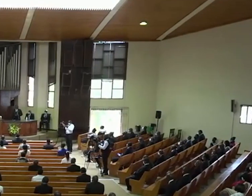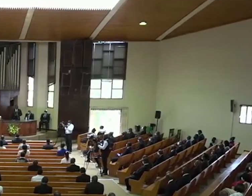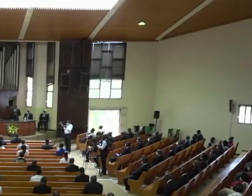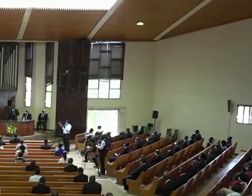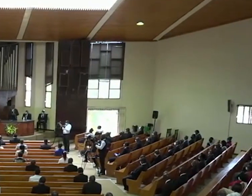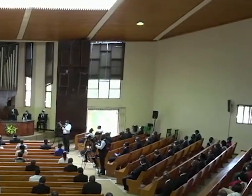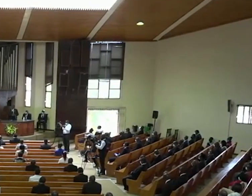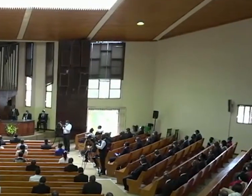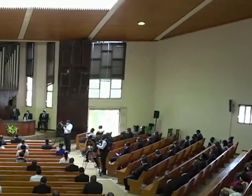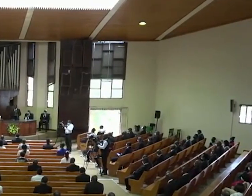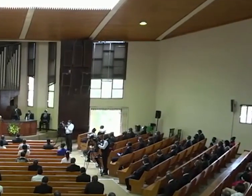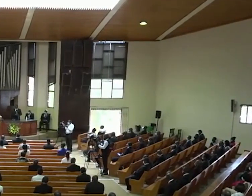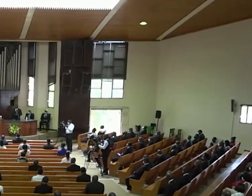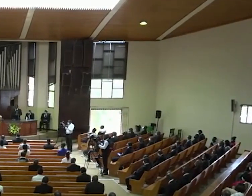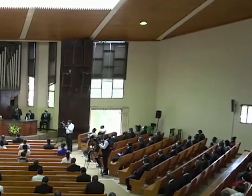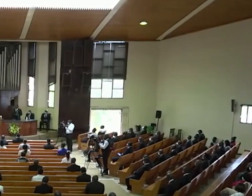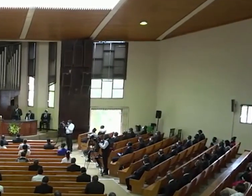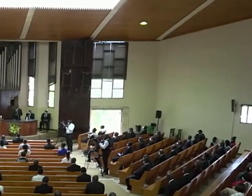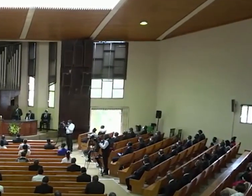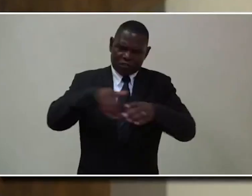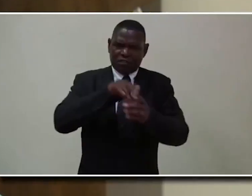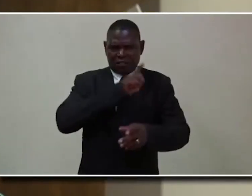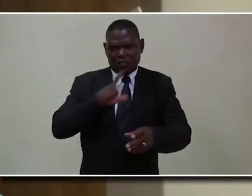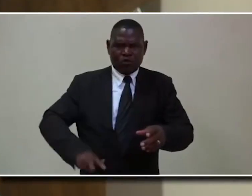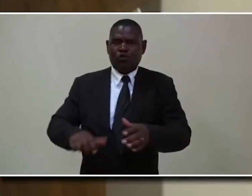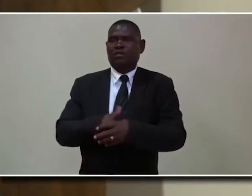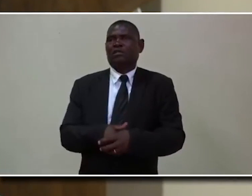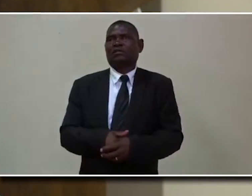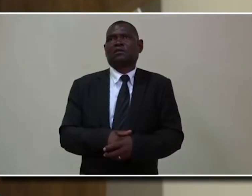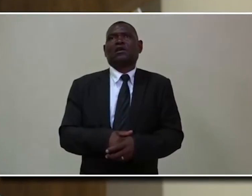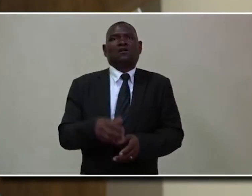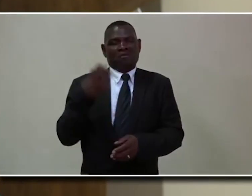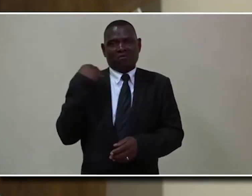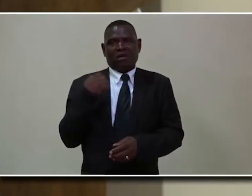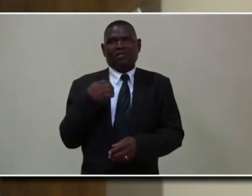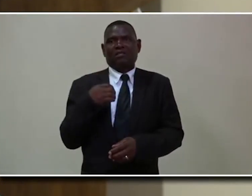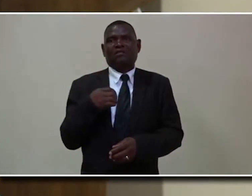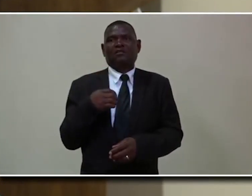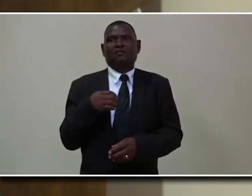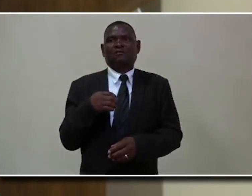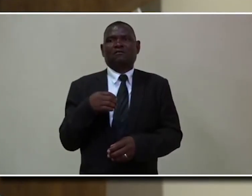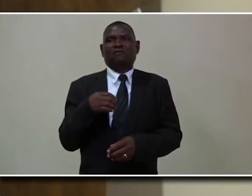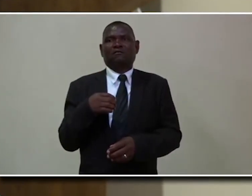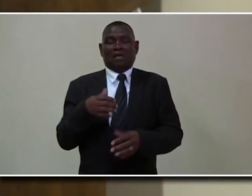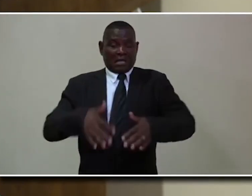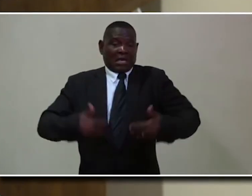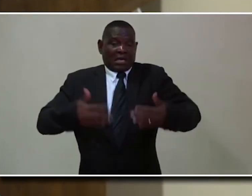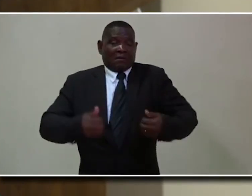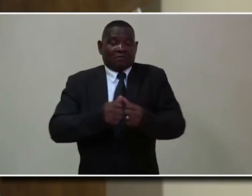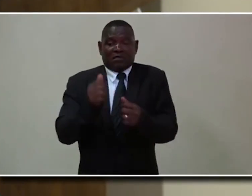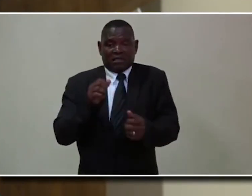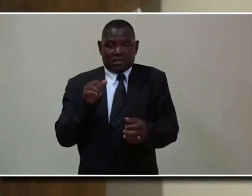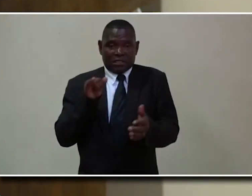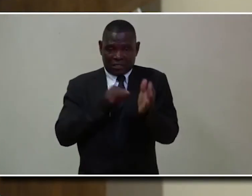Paulo mwakunena kuti ndi kotero ndibwezeranso kuti kondwerano anali tantauzira kuti anali okhutira. He knew about the certainty of